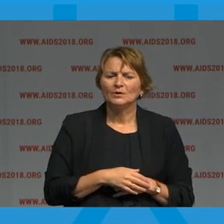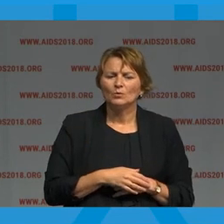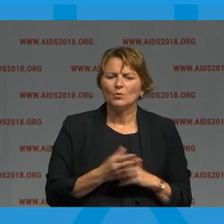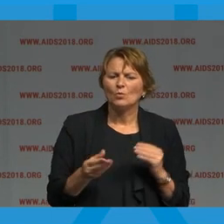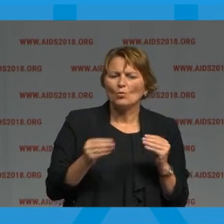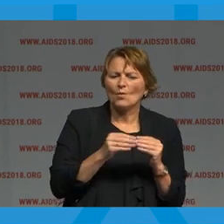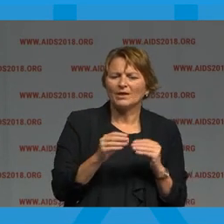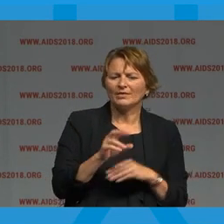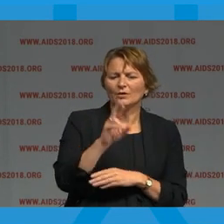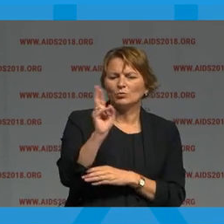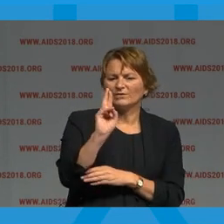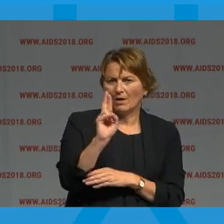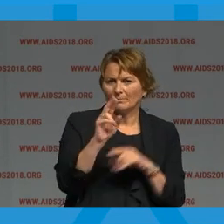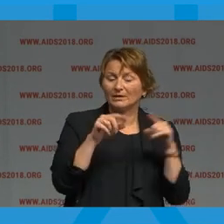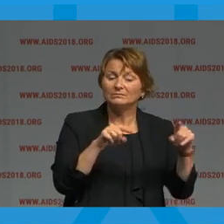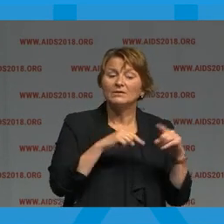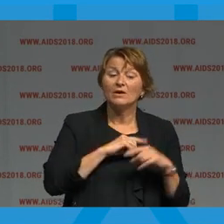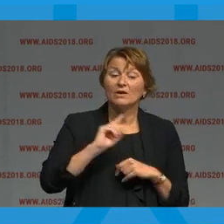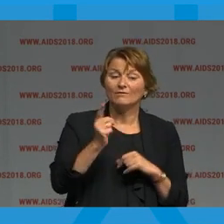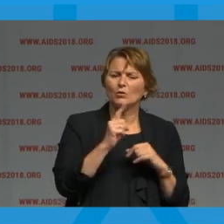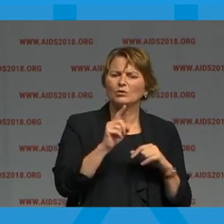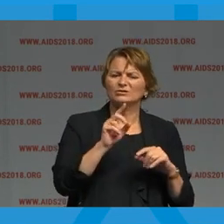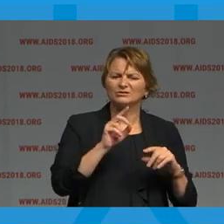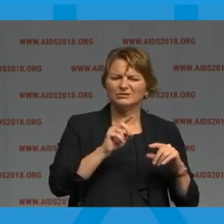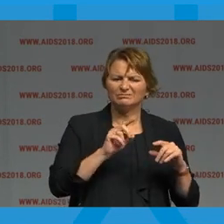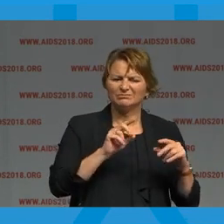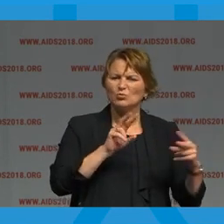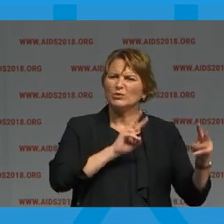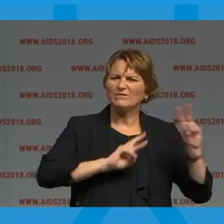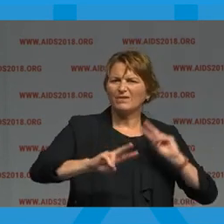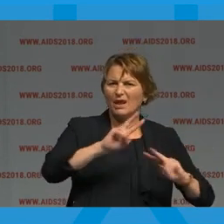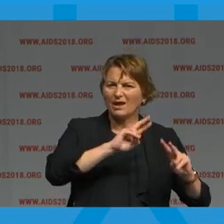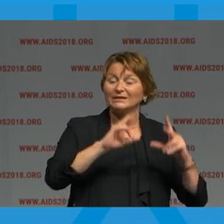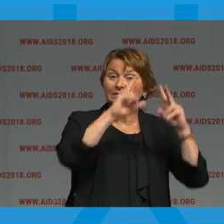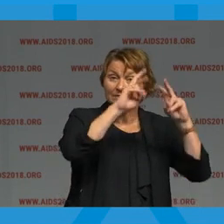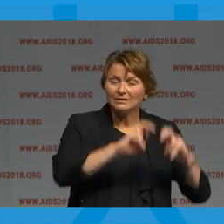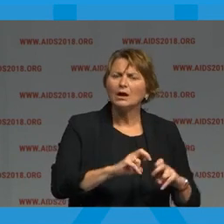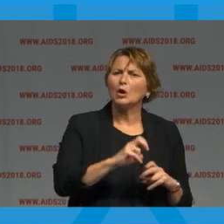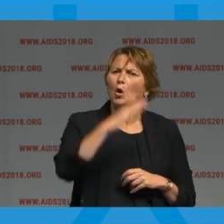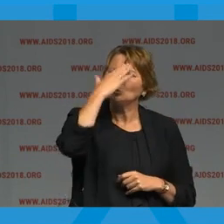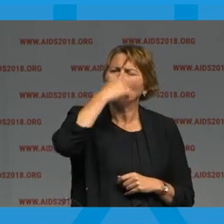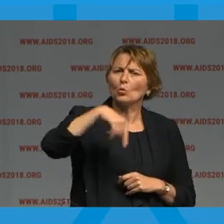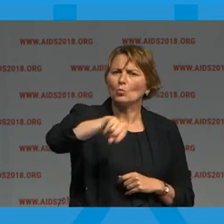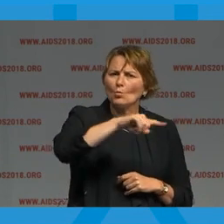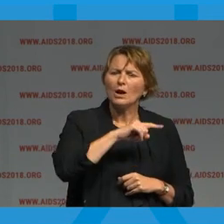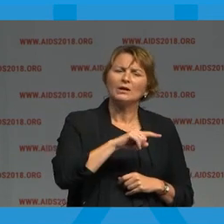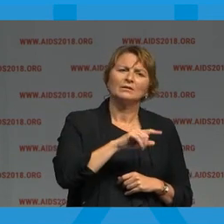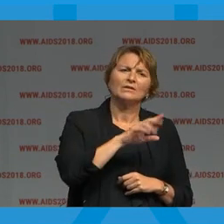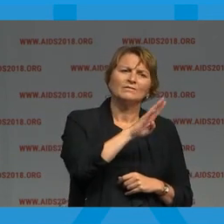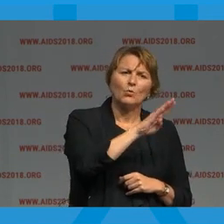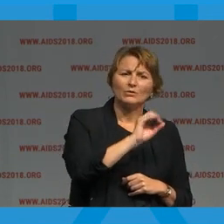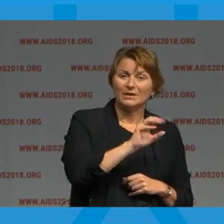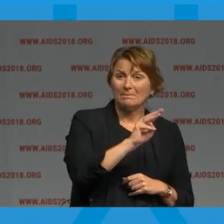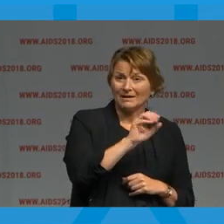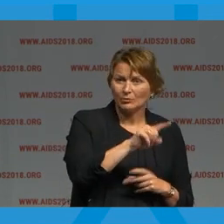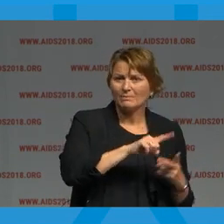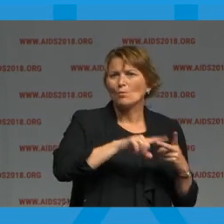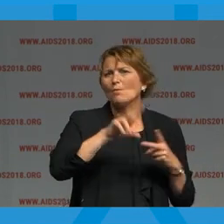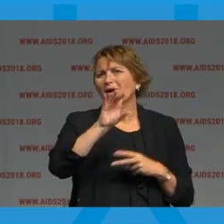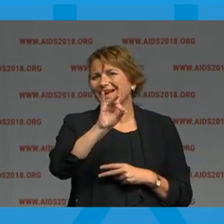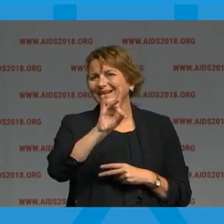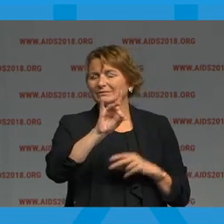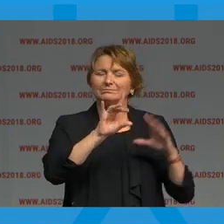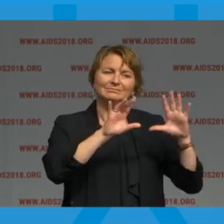rifampin. The first one is the REFLECT study that you know very well, in which 400 milligrams BID and 800 milligrams BID of raltegravir